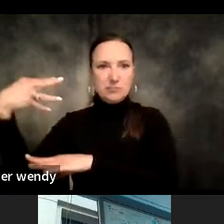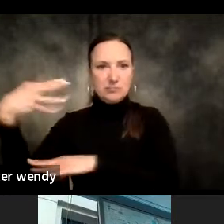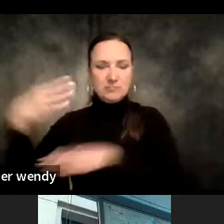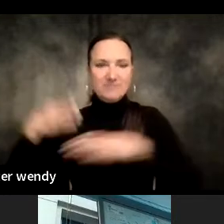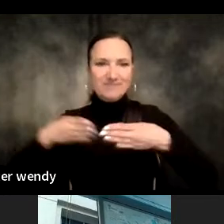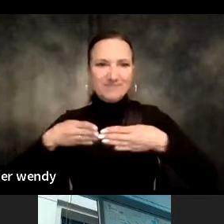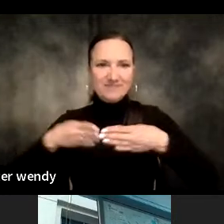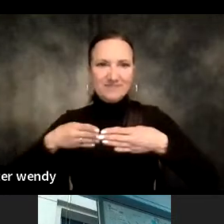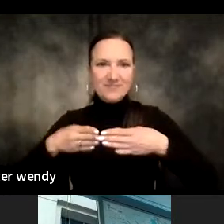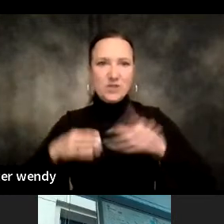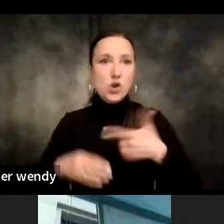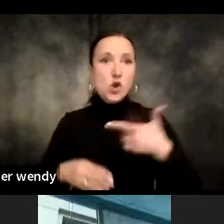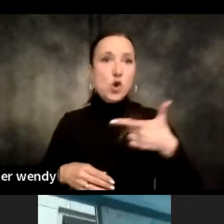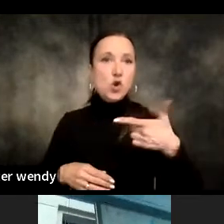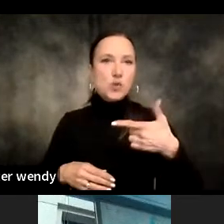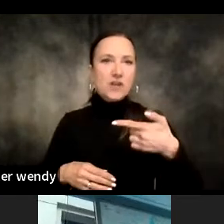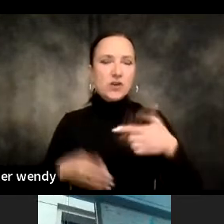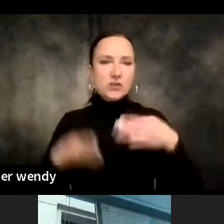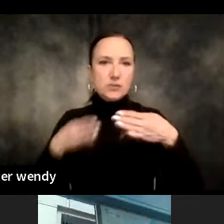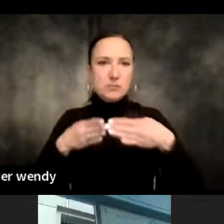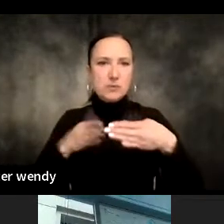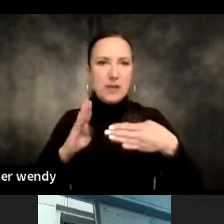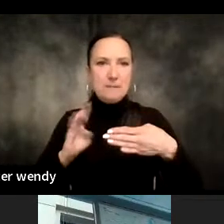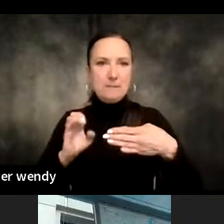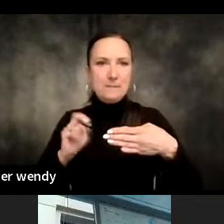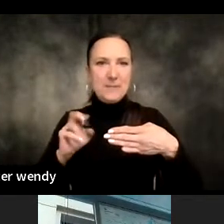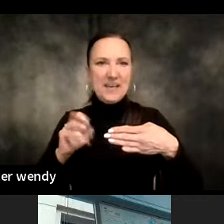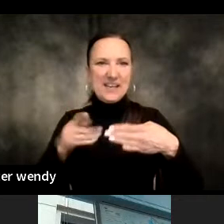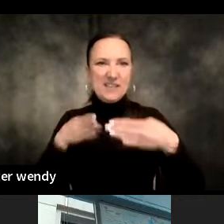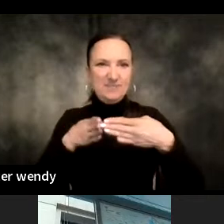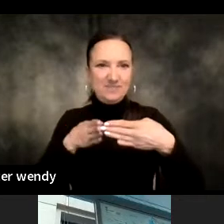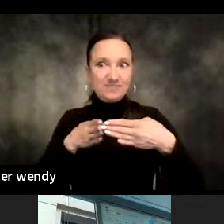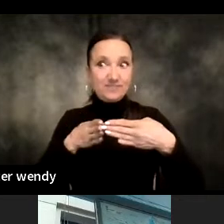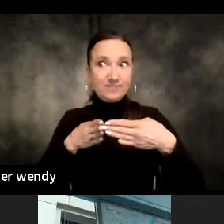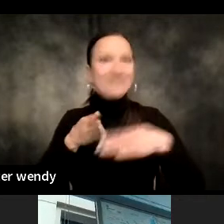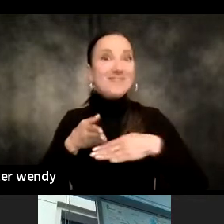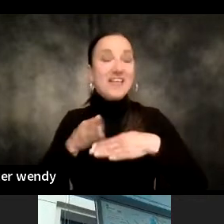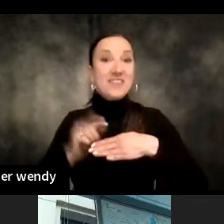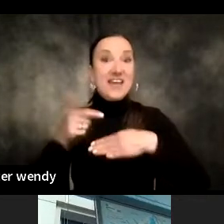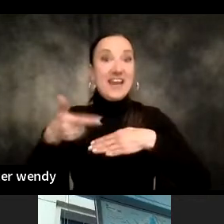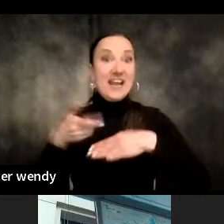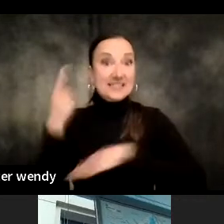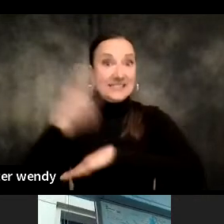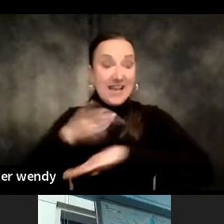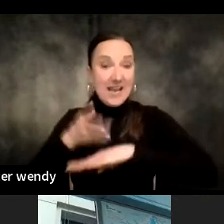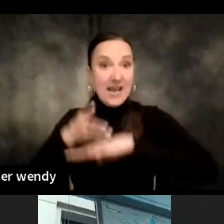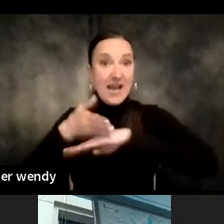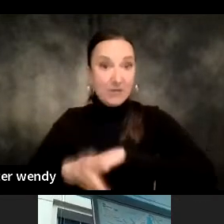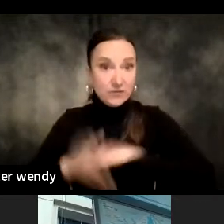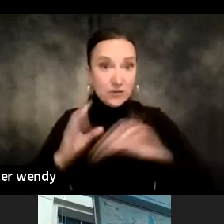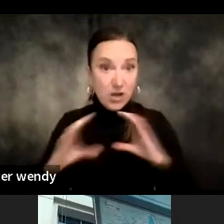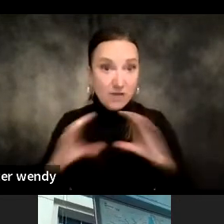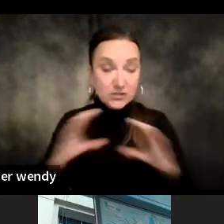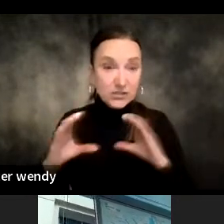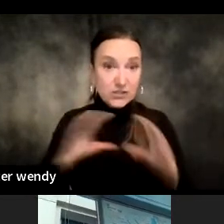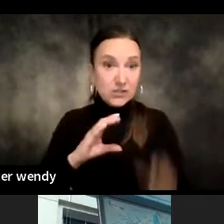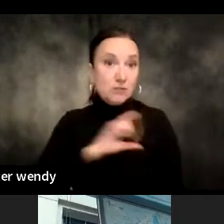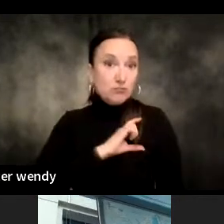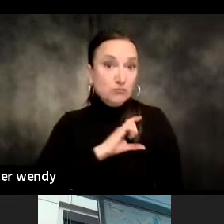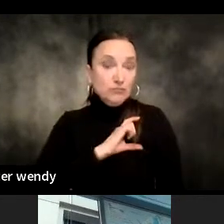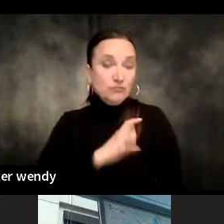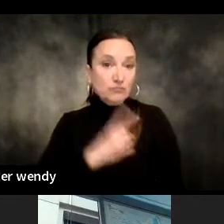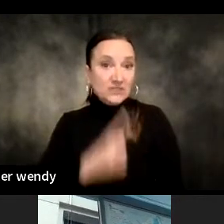and 21st Street. The night after or the next day following that conversation, when the captain